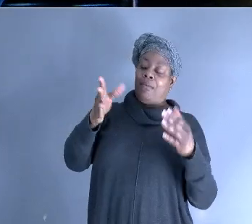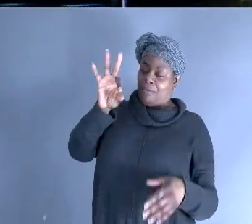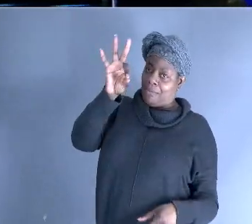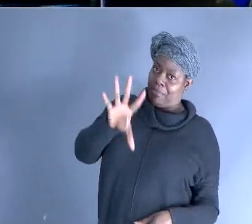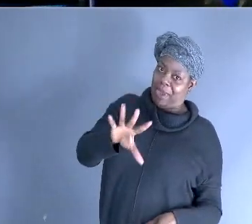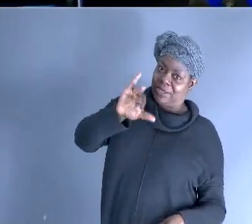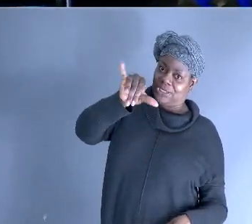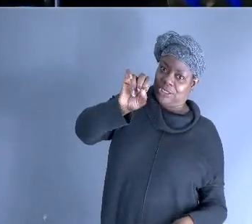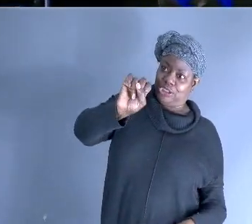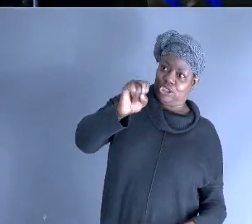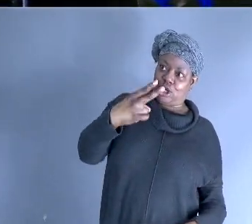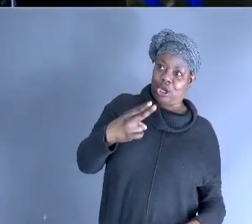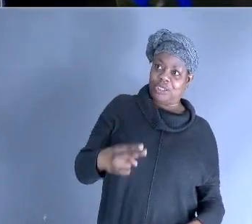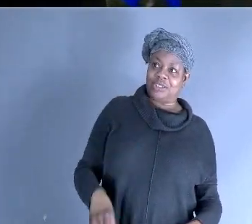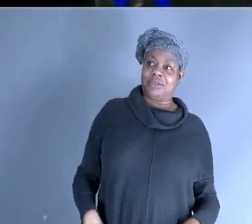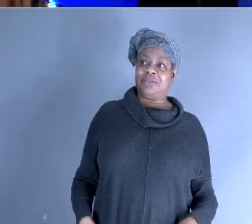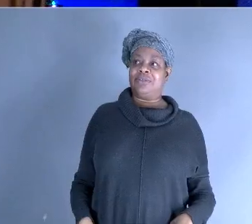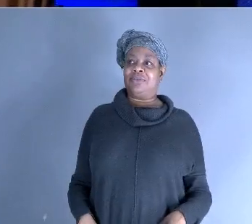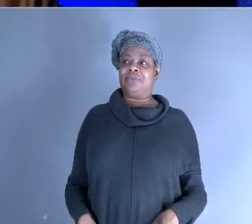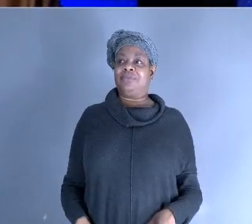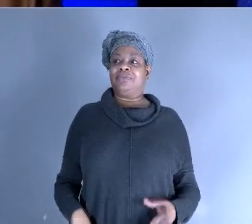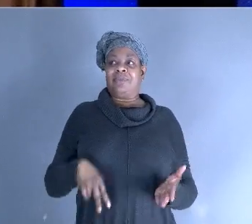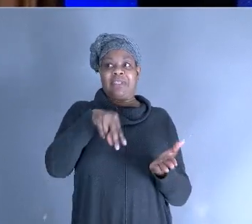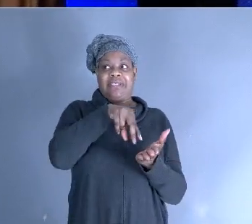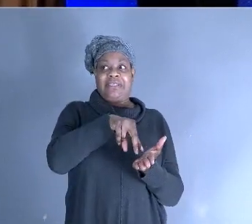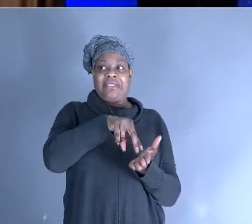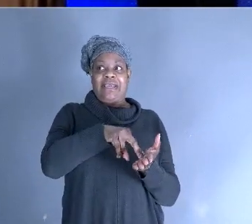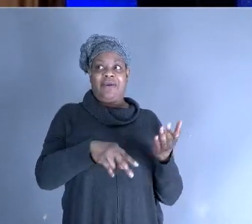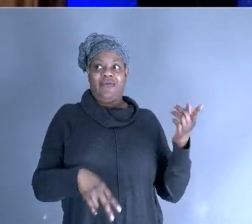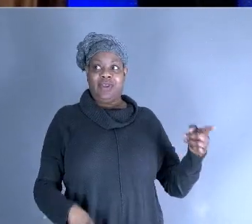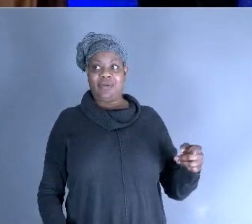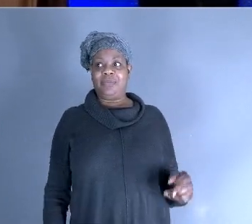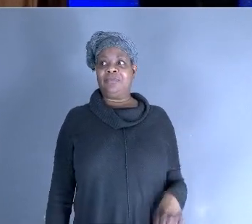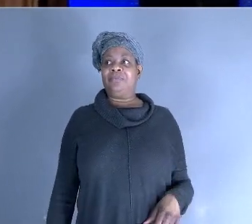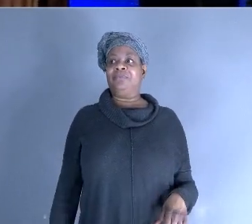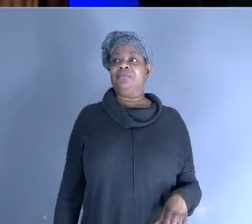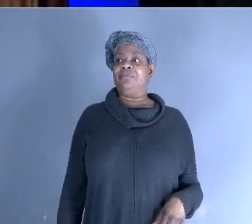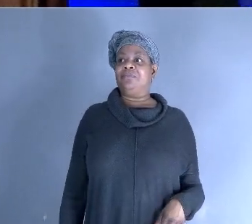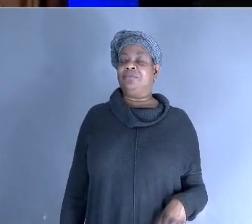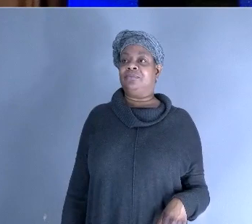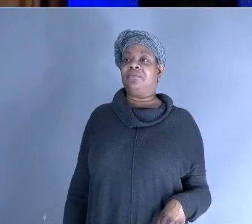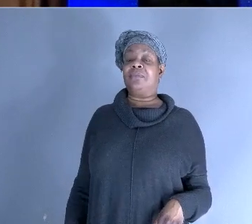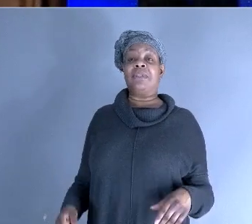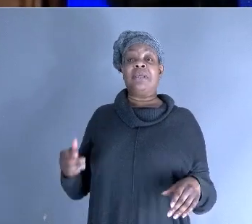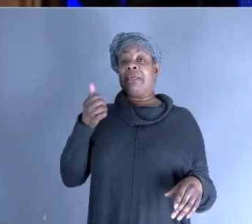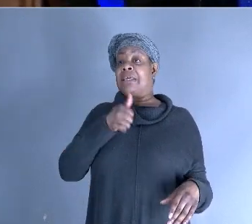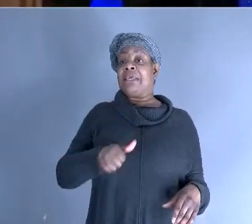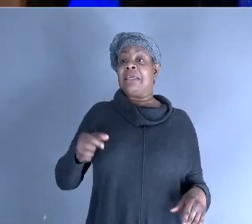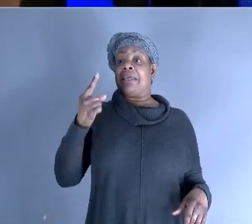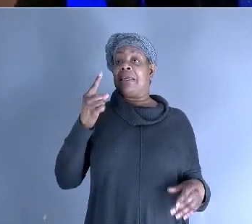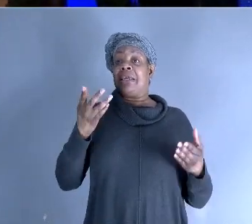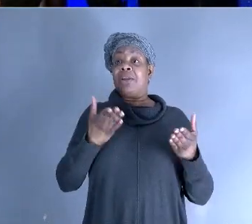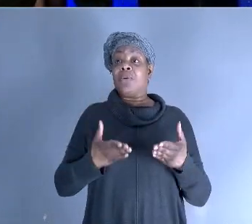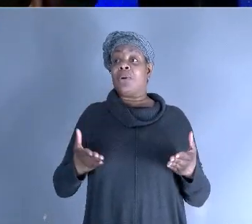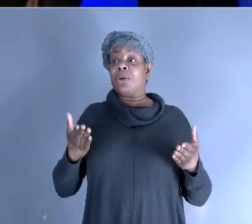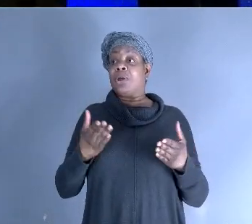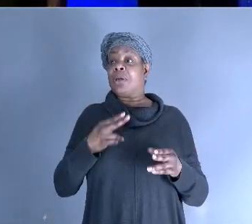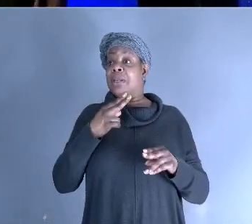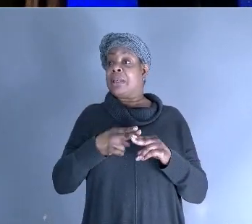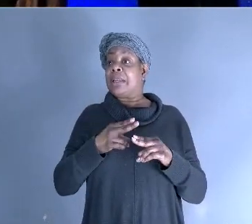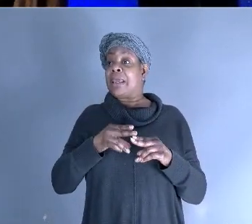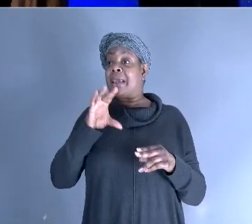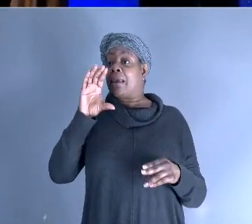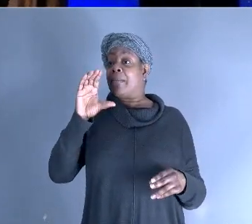Pastor Josh, can you come stand over here? And is there anyone here with the name